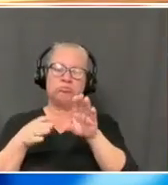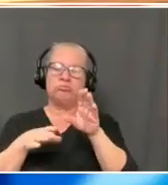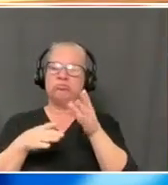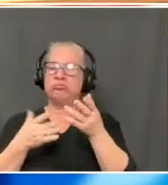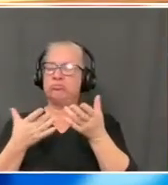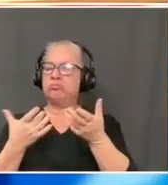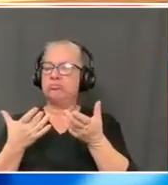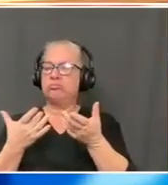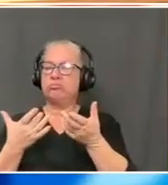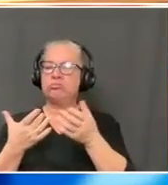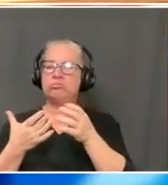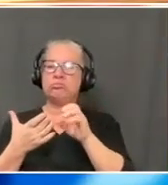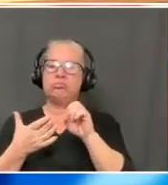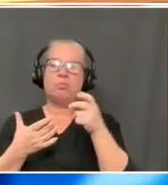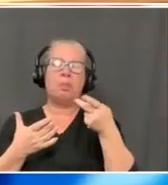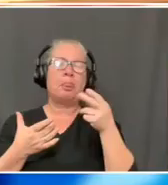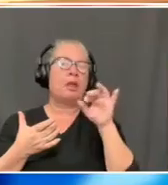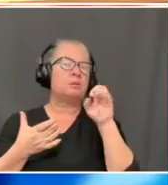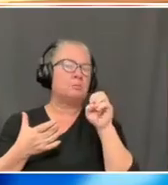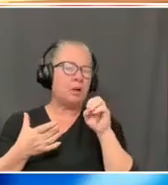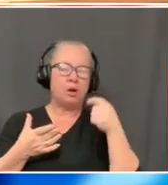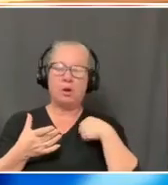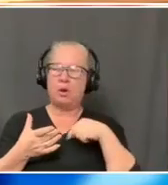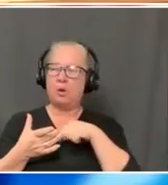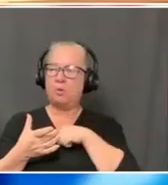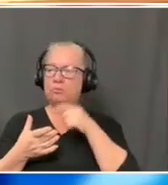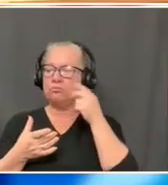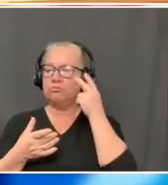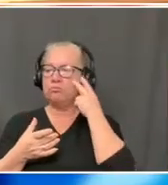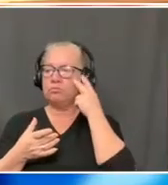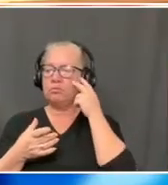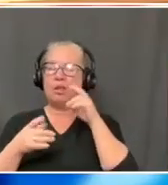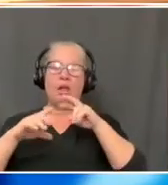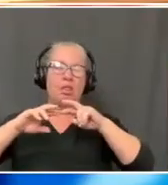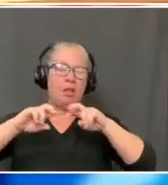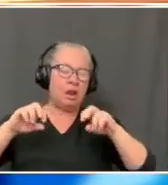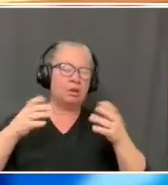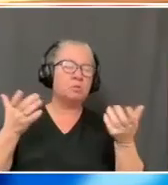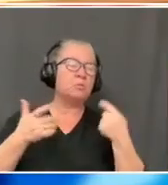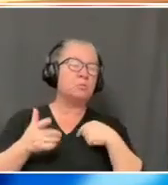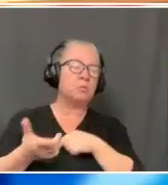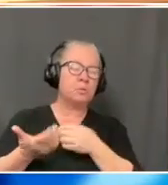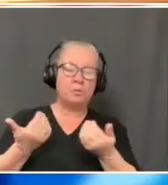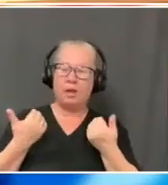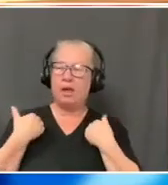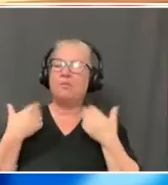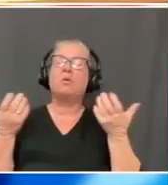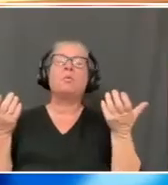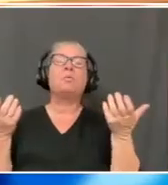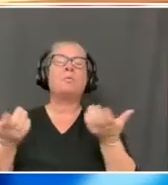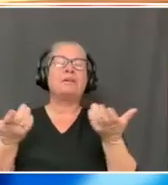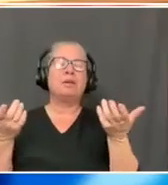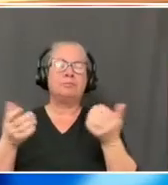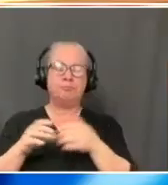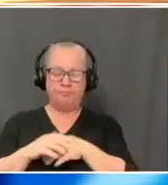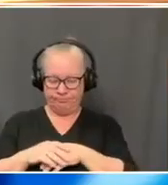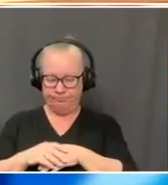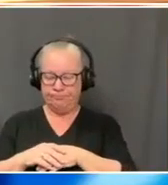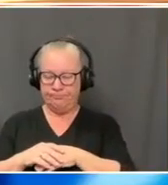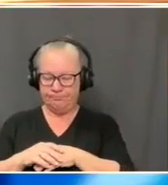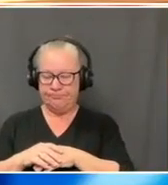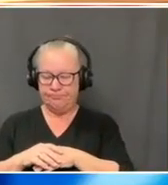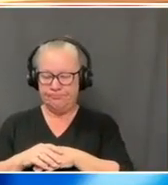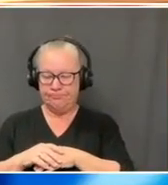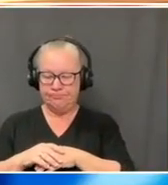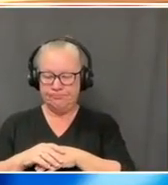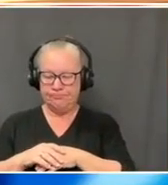we're doing an analysis of what we have so far? Yeah. Like what? So How did you make that this is projection? the